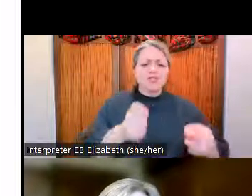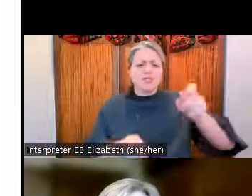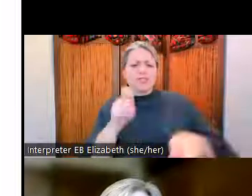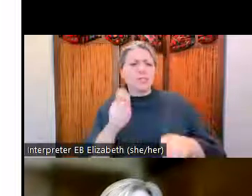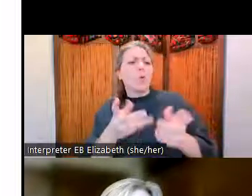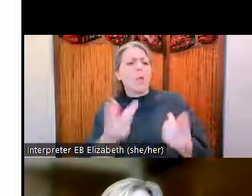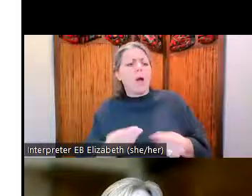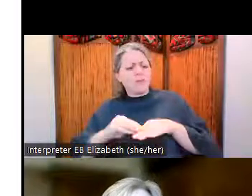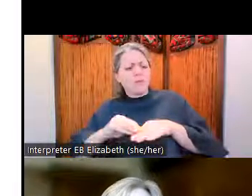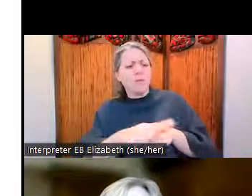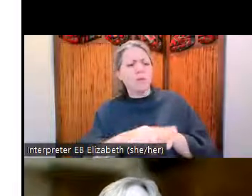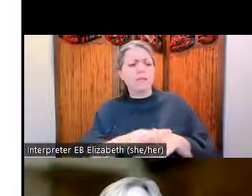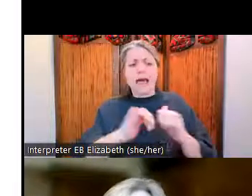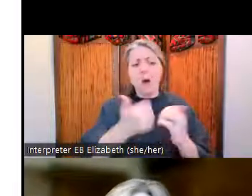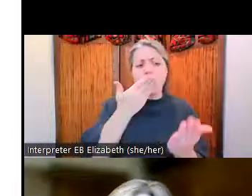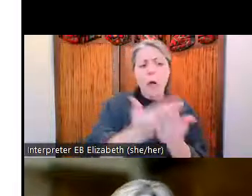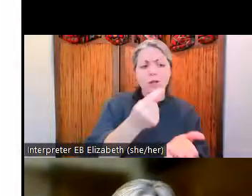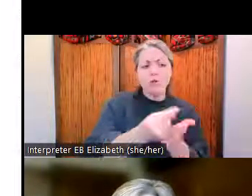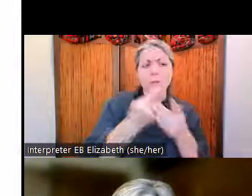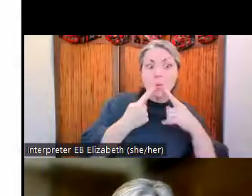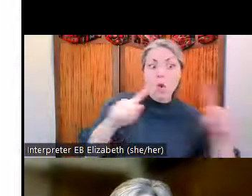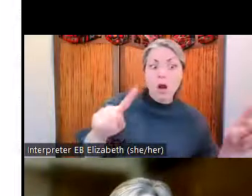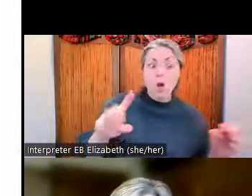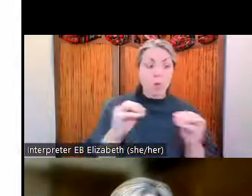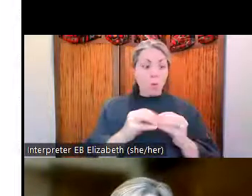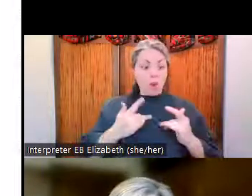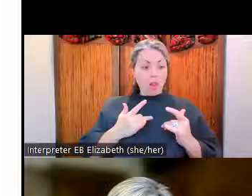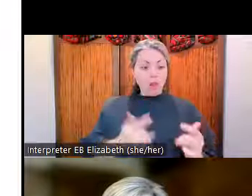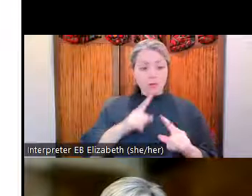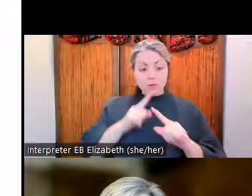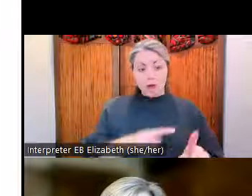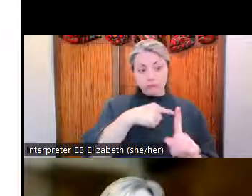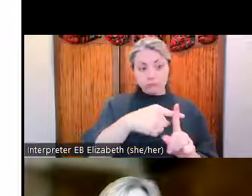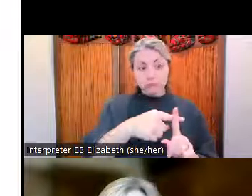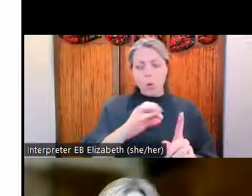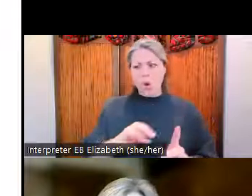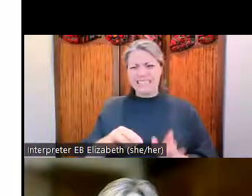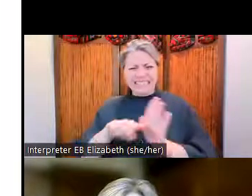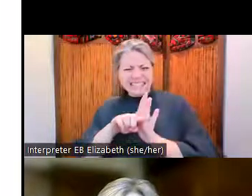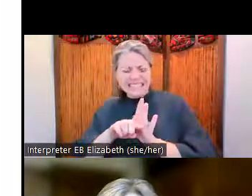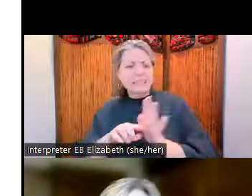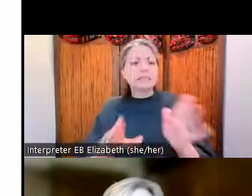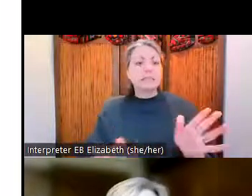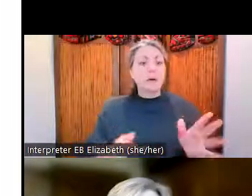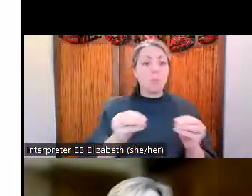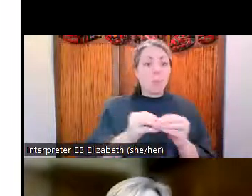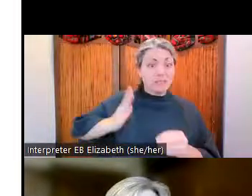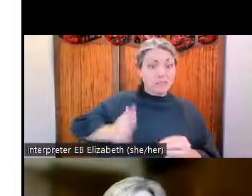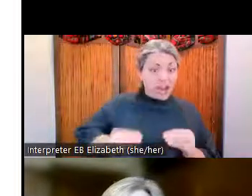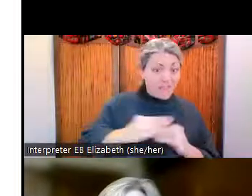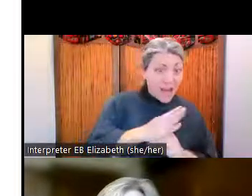make a child more likely to respond to one medicine than the other, more likely to have side